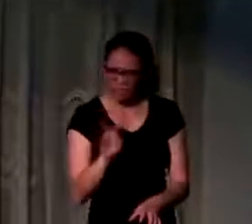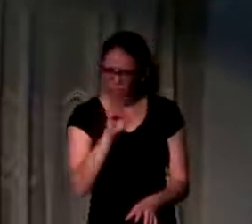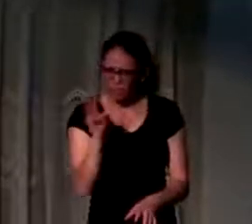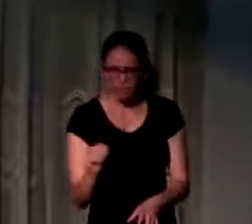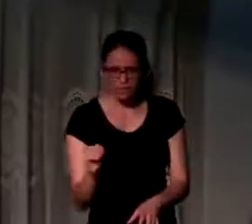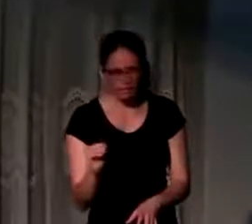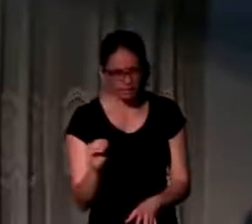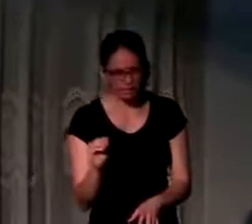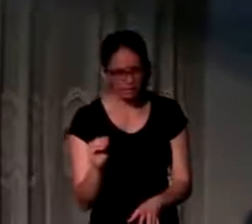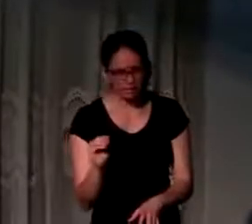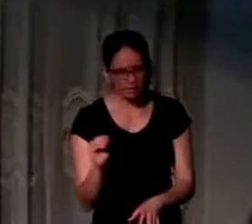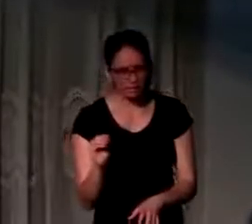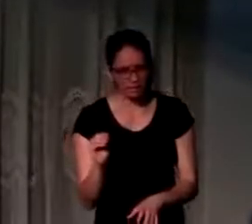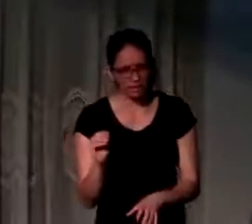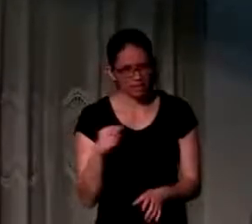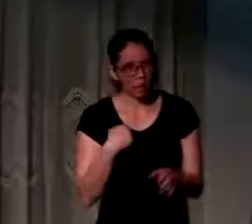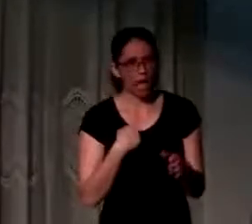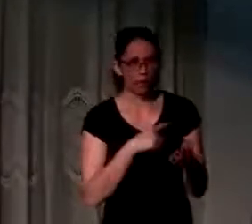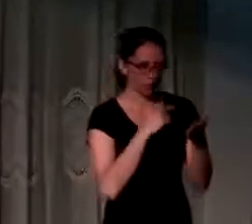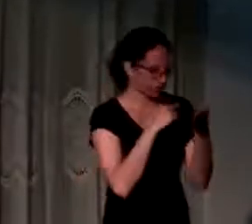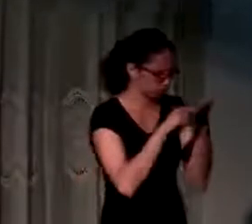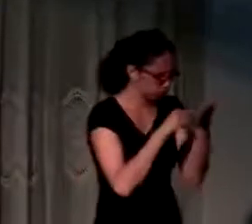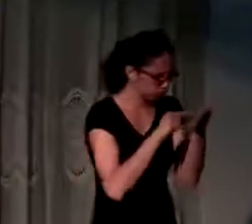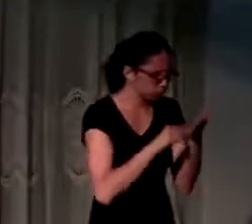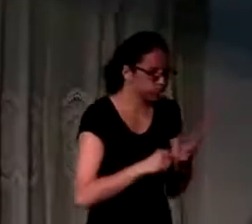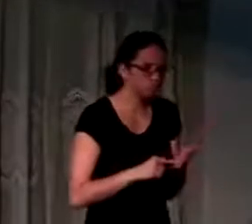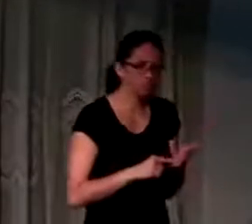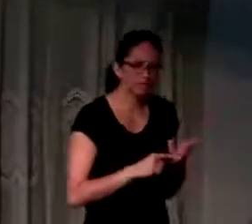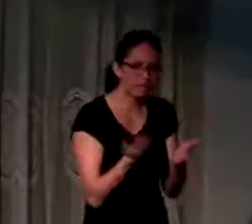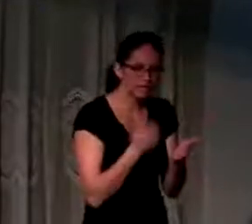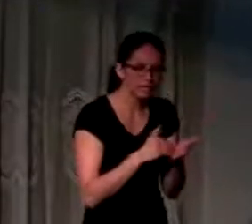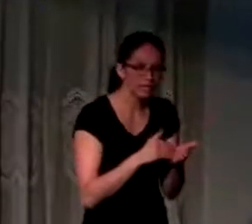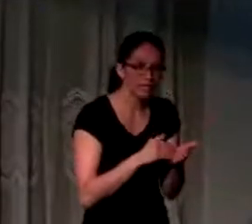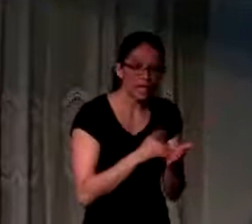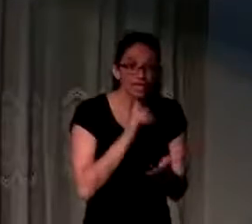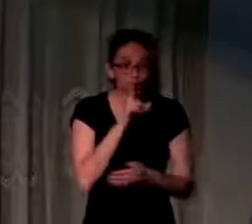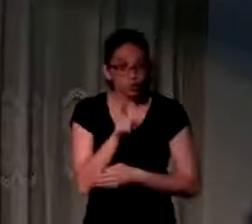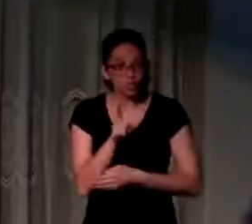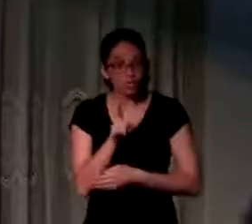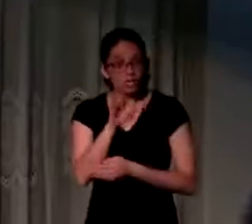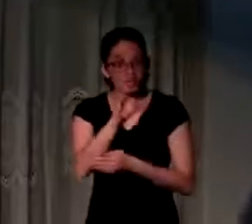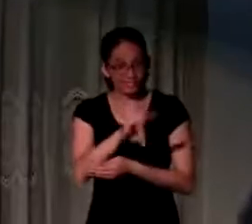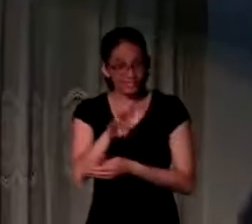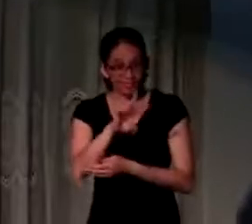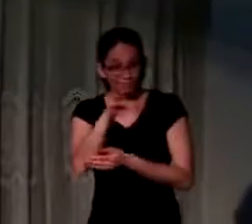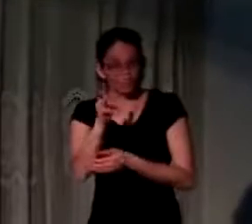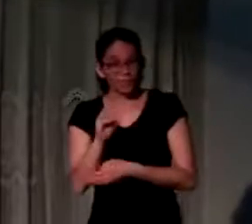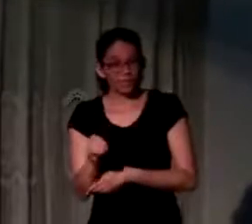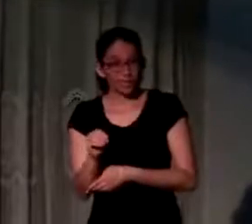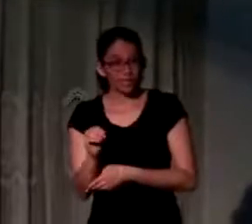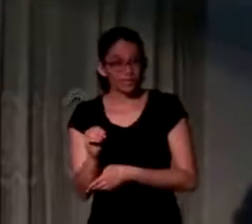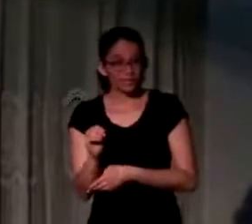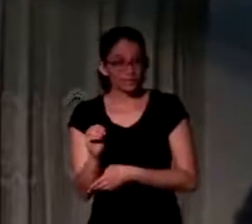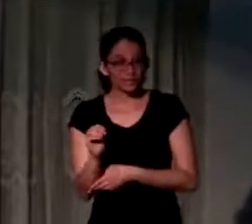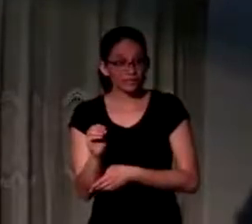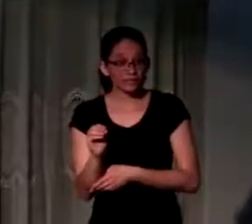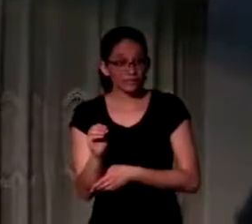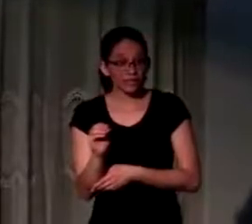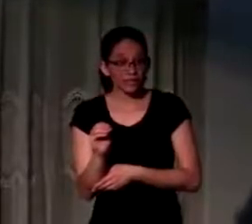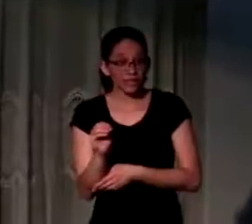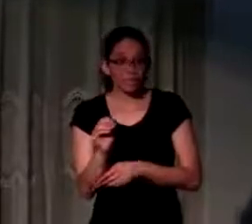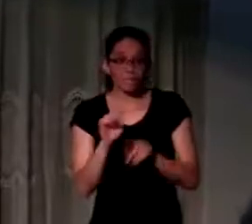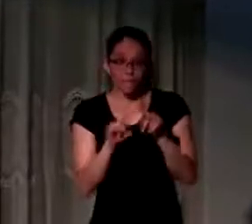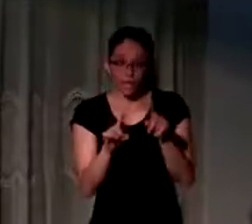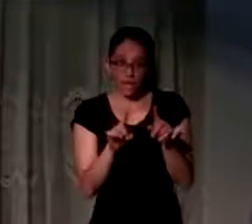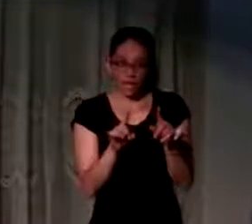Really? And I looked it up and I found that it was true. You know how I found it was true? Because of the response of the critics.